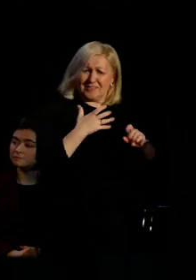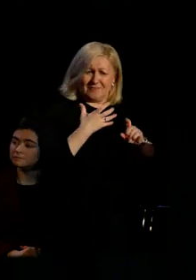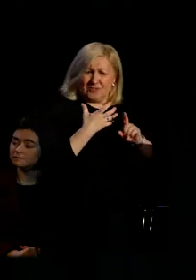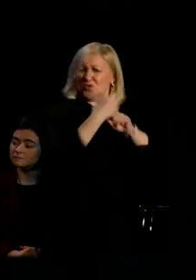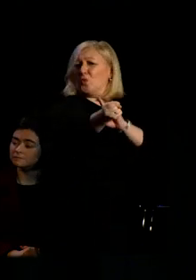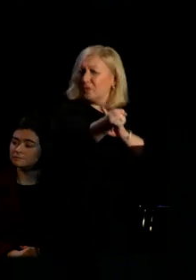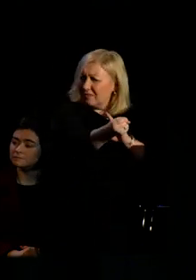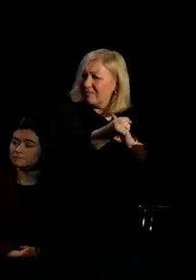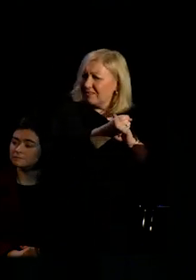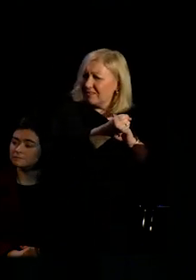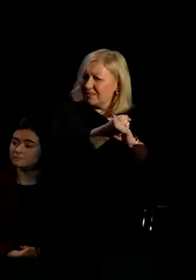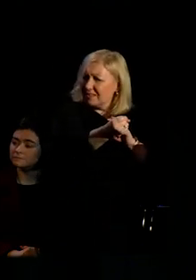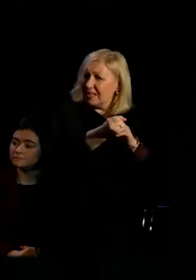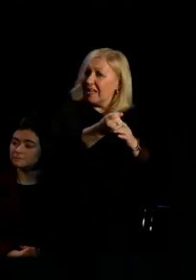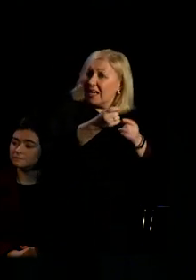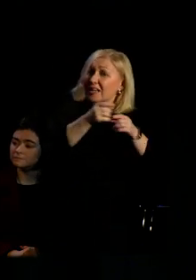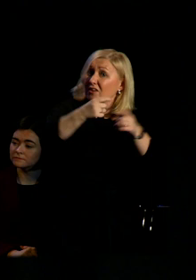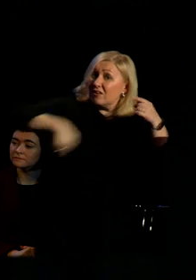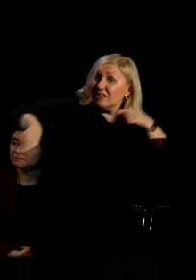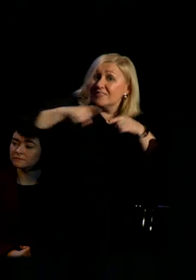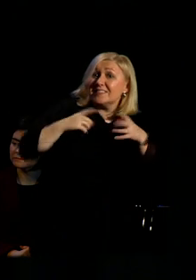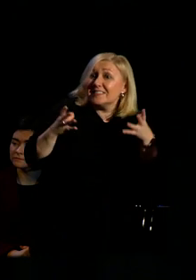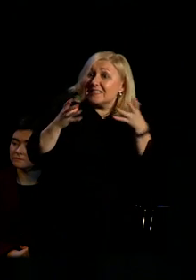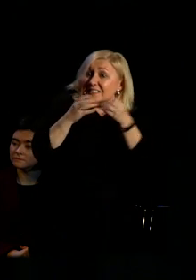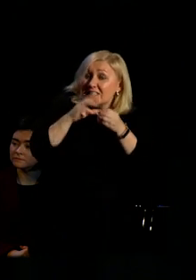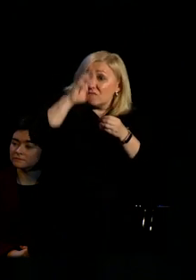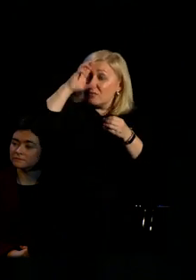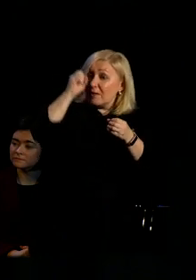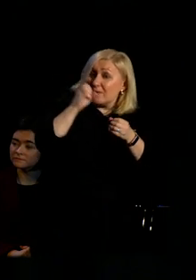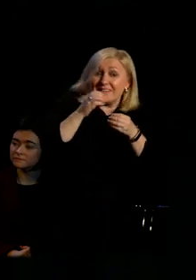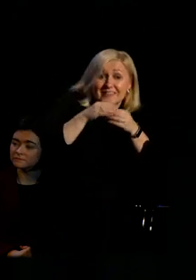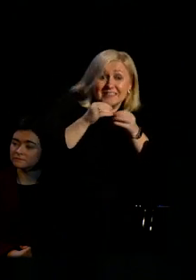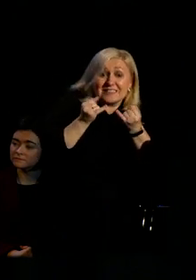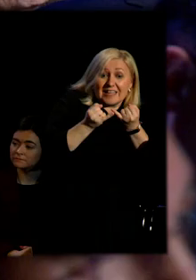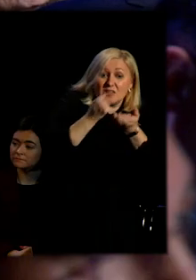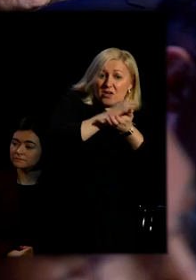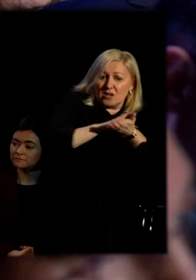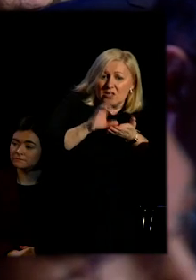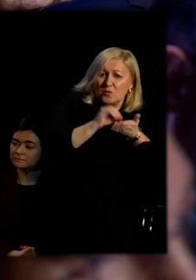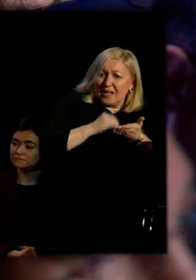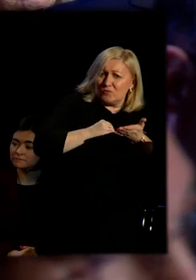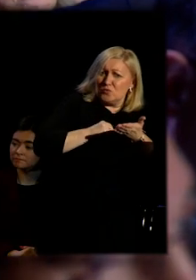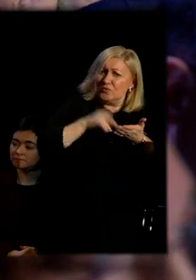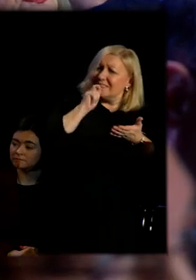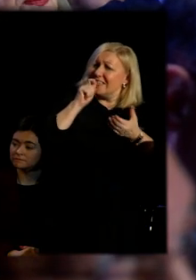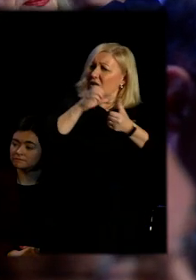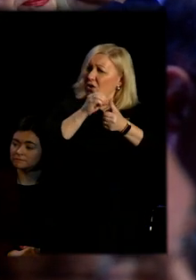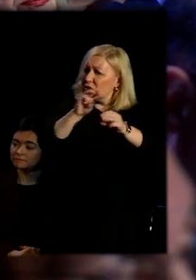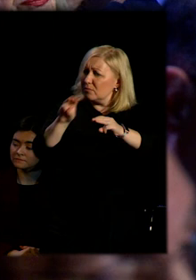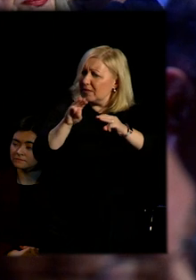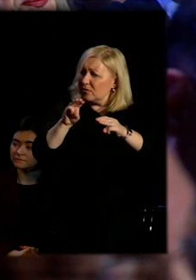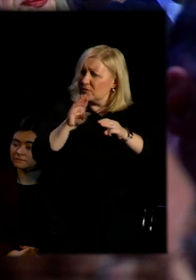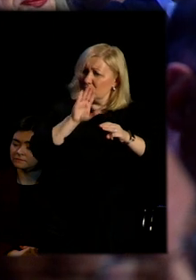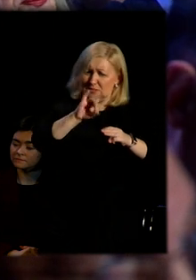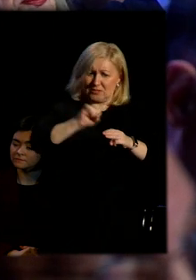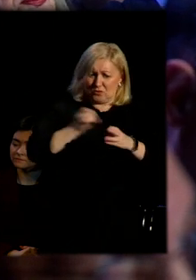our collective memory of events like the Holocaust are shared, passed on, that it remains prominent in our